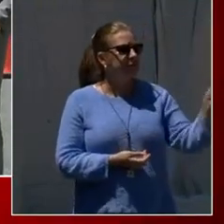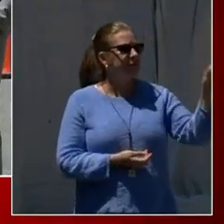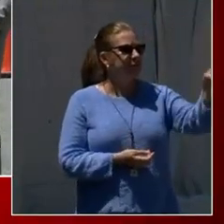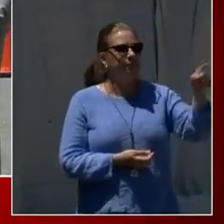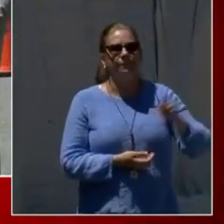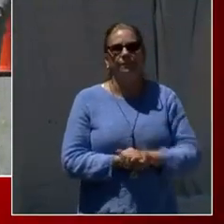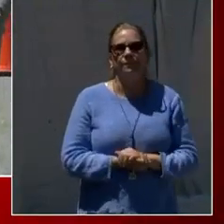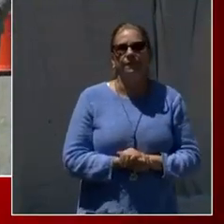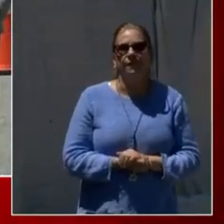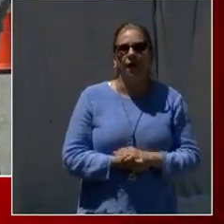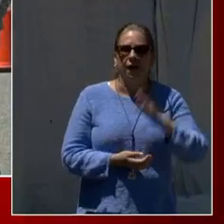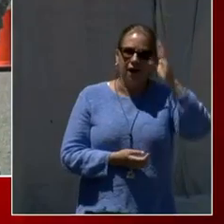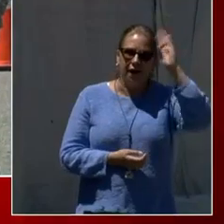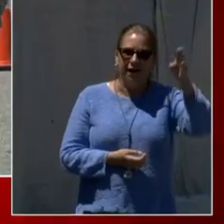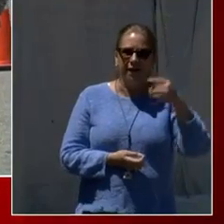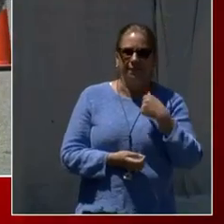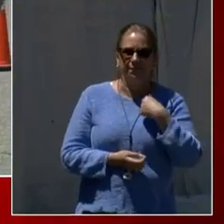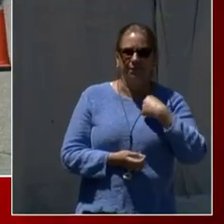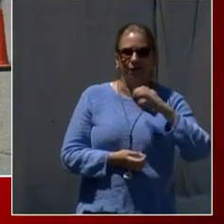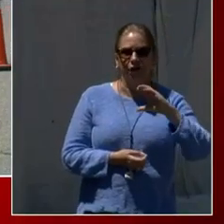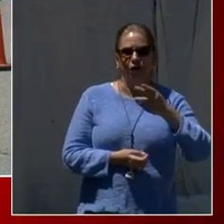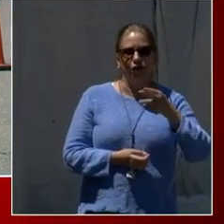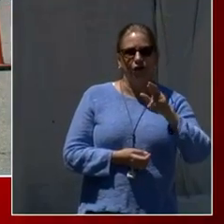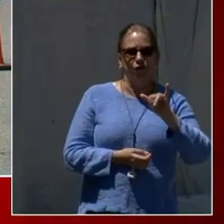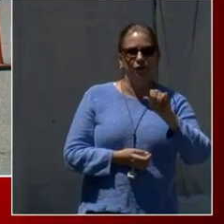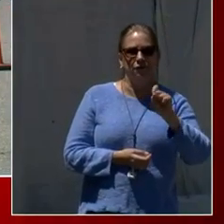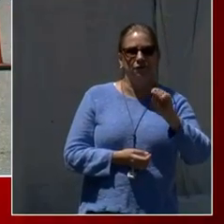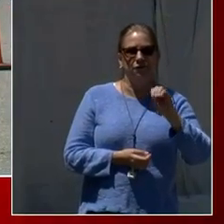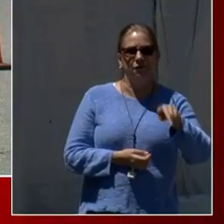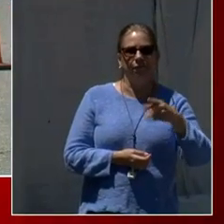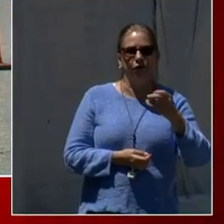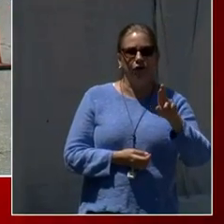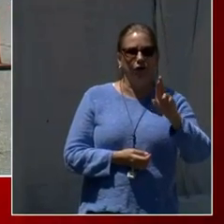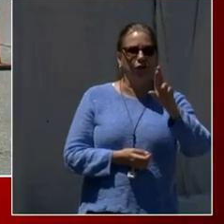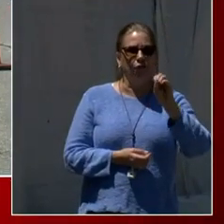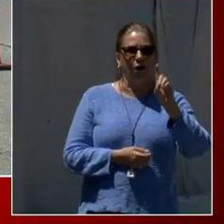Hi, I'm Chris Rodriguez, Director of DC Homeland Security and Emergency Management Agency.